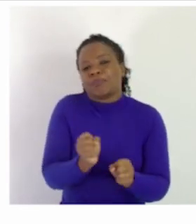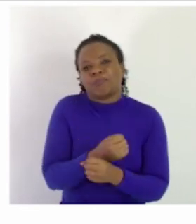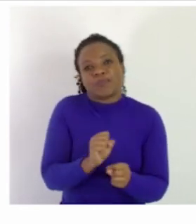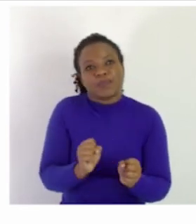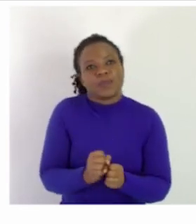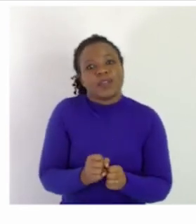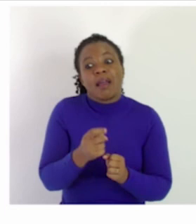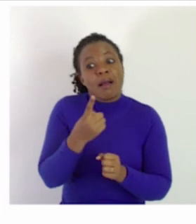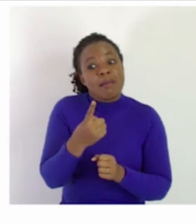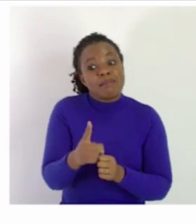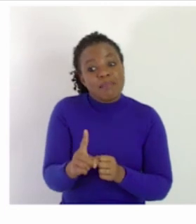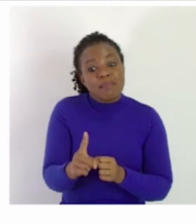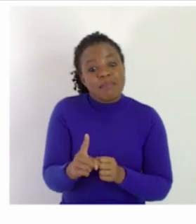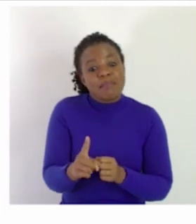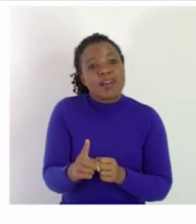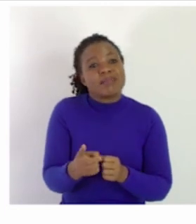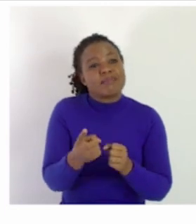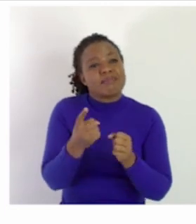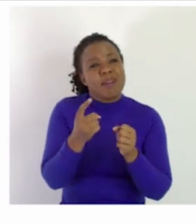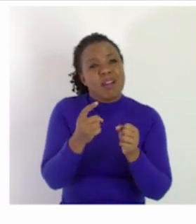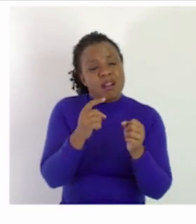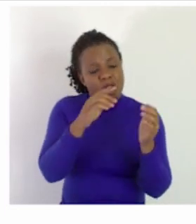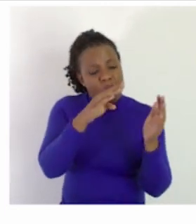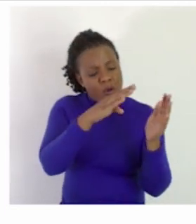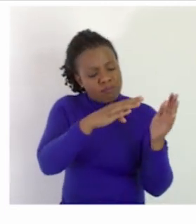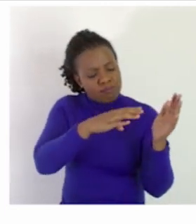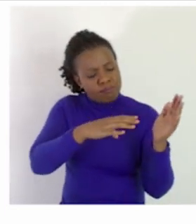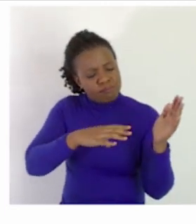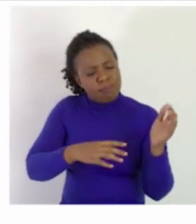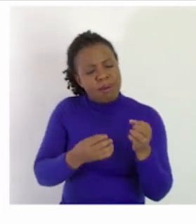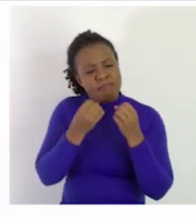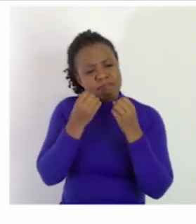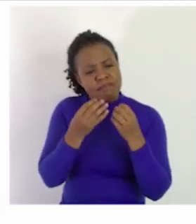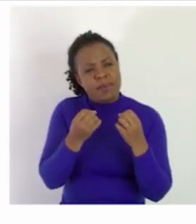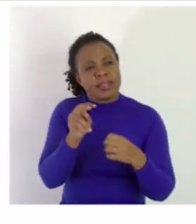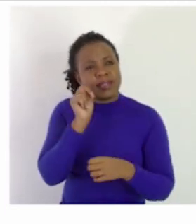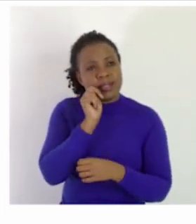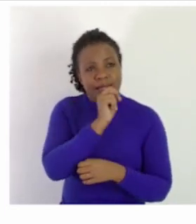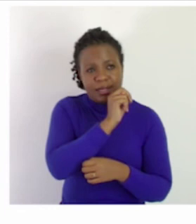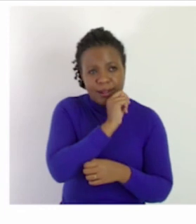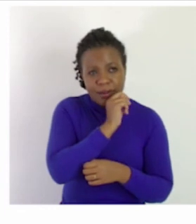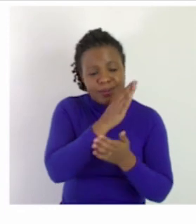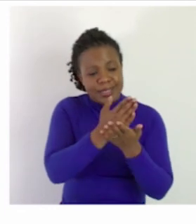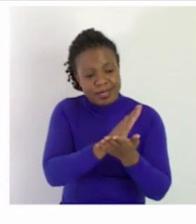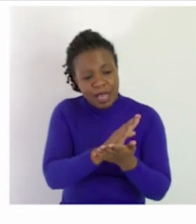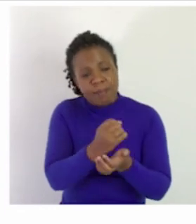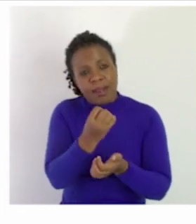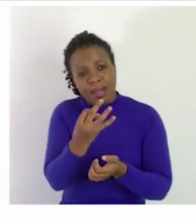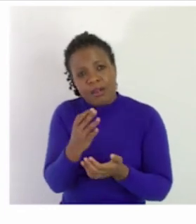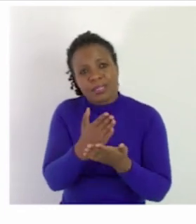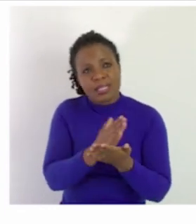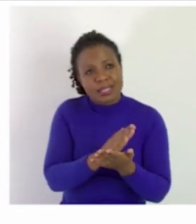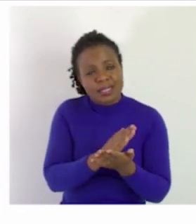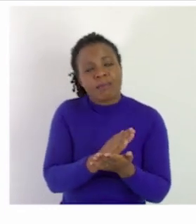me, there are lots of nouns, both uncountable and countable nouns,